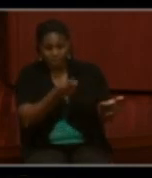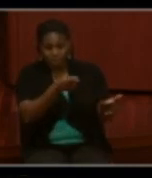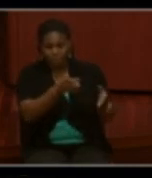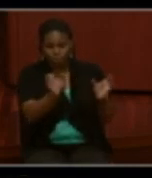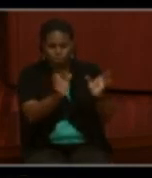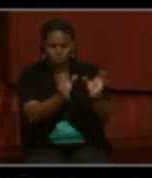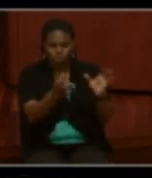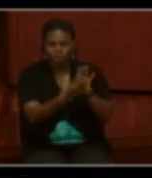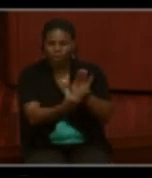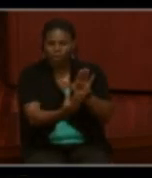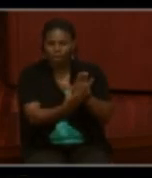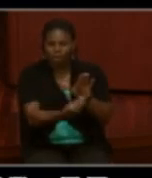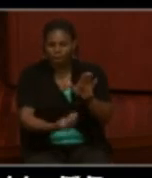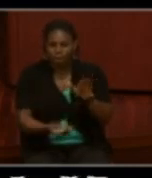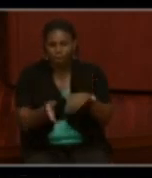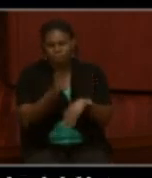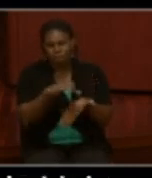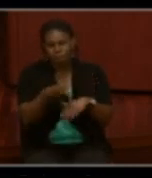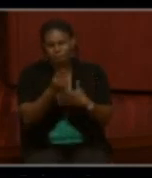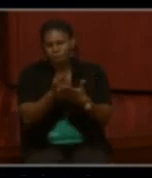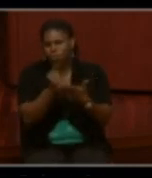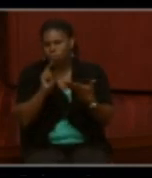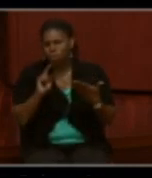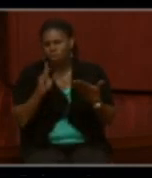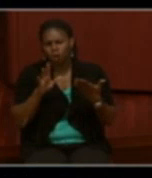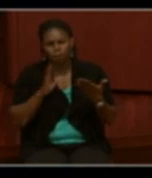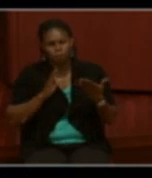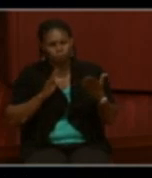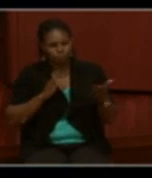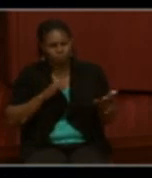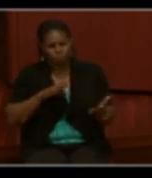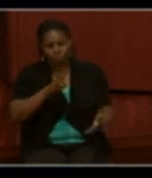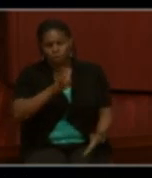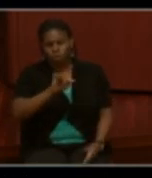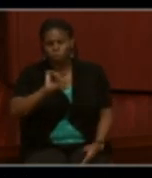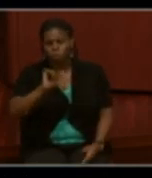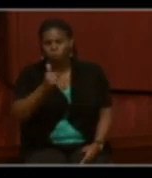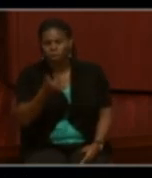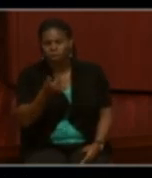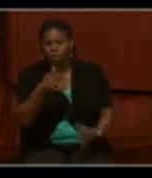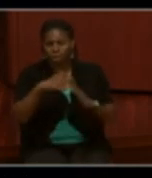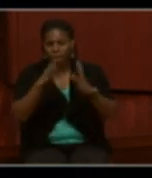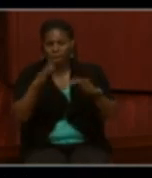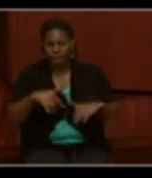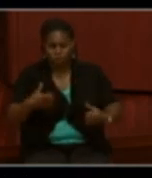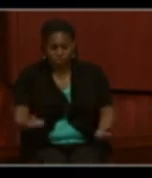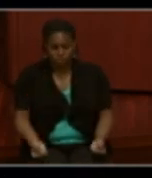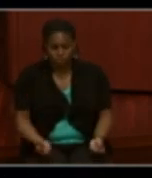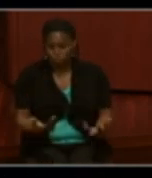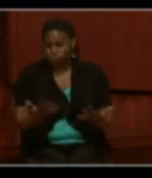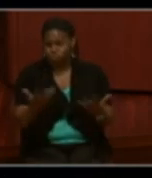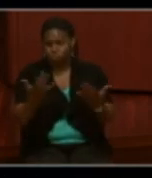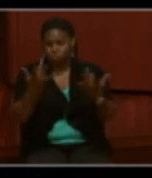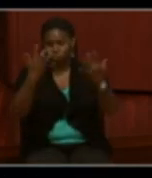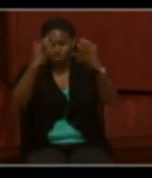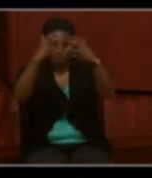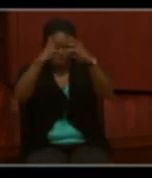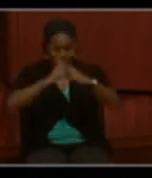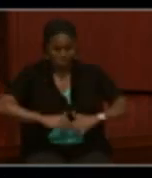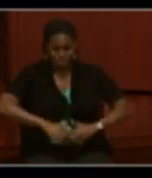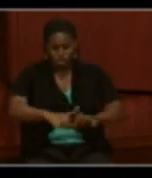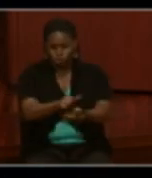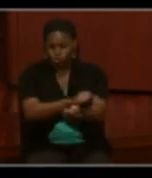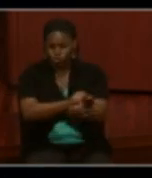copy. About a week ago, his dwelling house took fire in the night, and it was destroyed with all